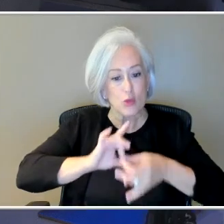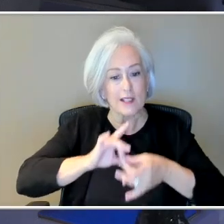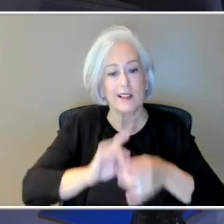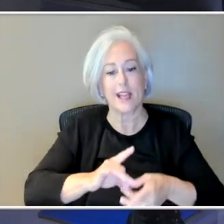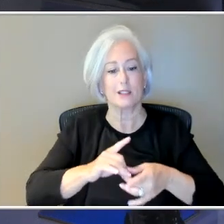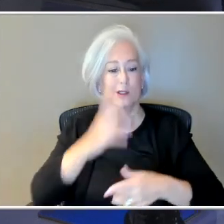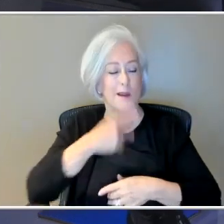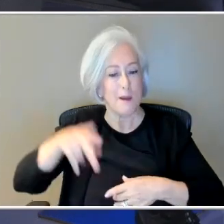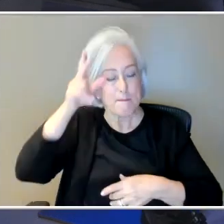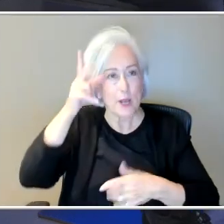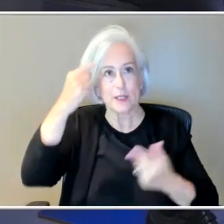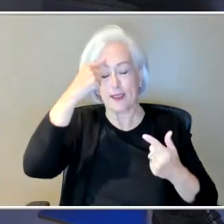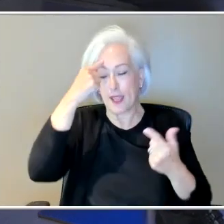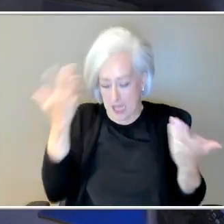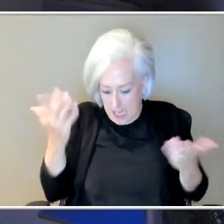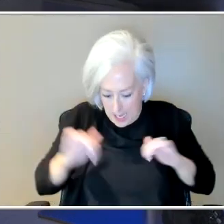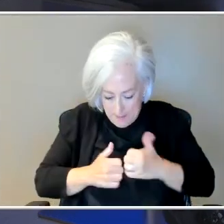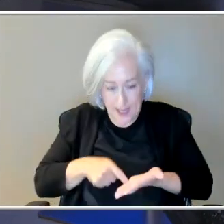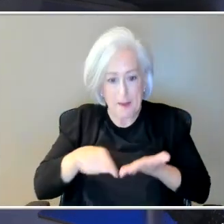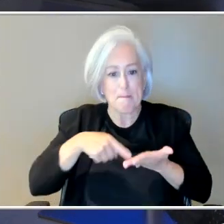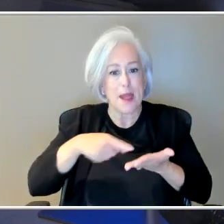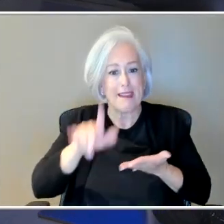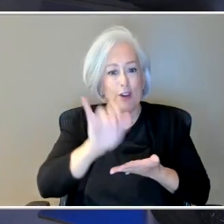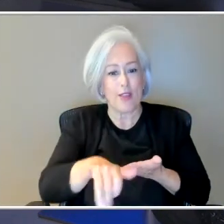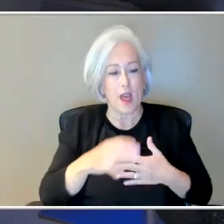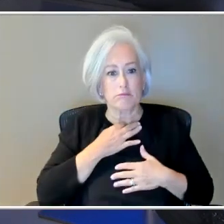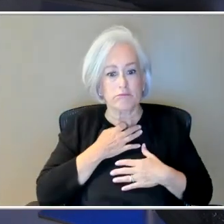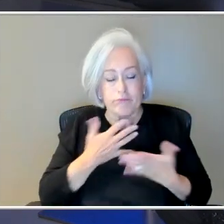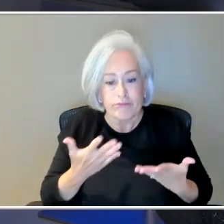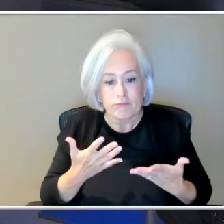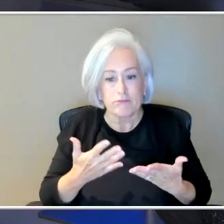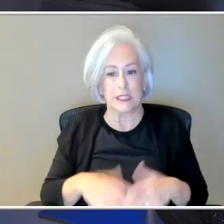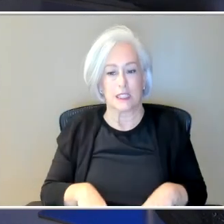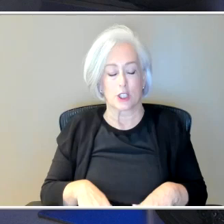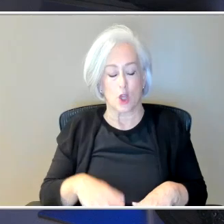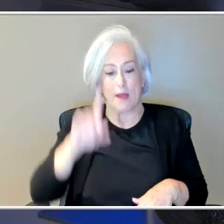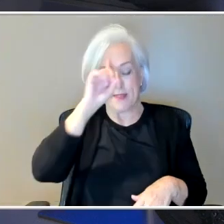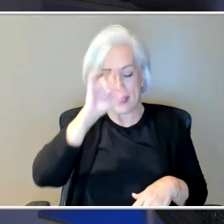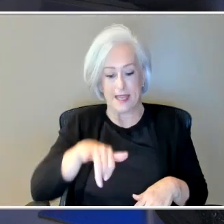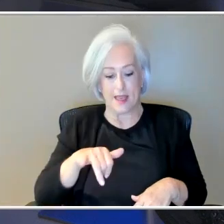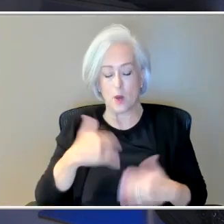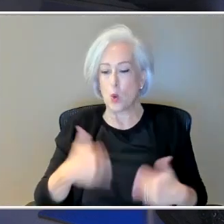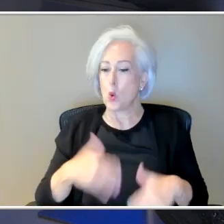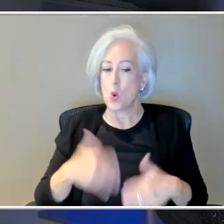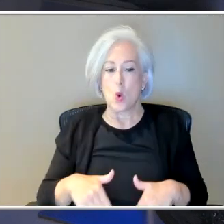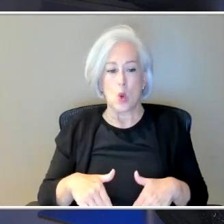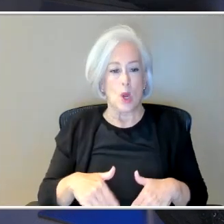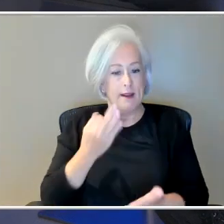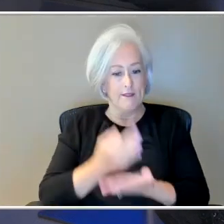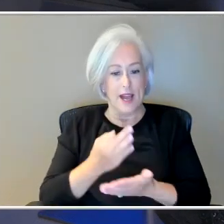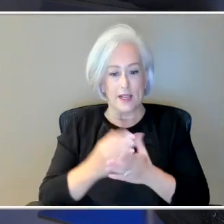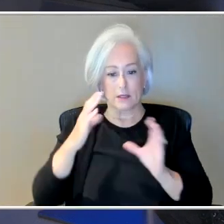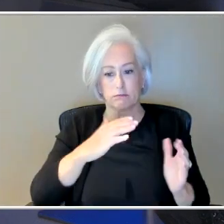for this? That's the first thing that I would wonder would come to someone's mind, as I have this major financial